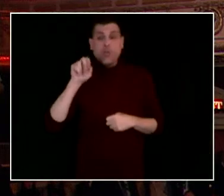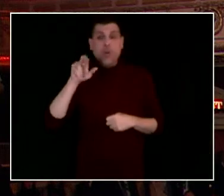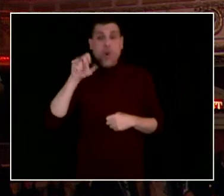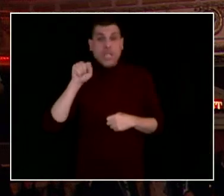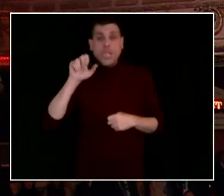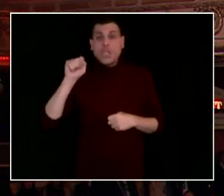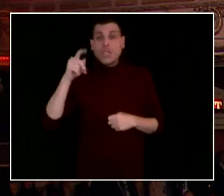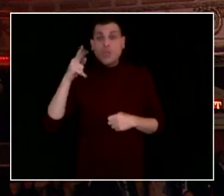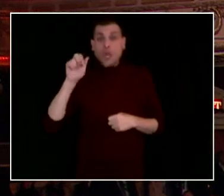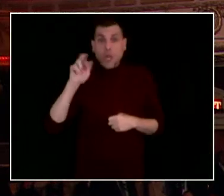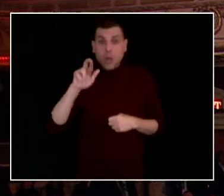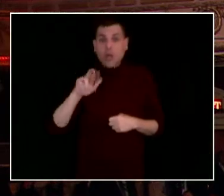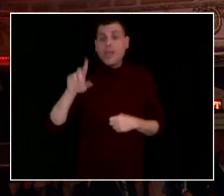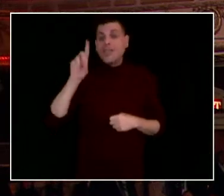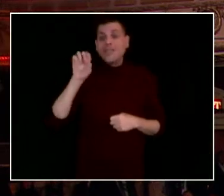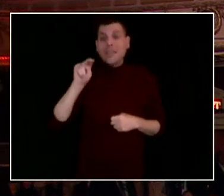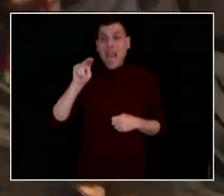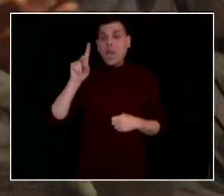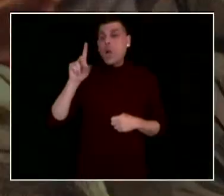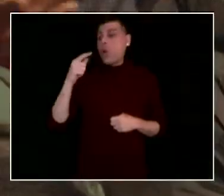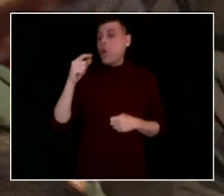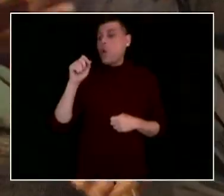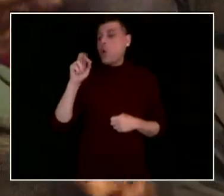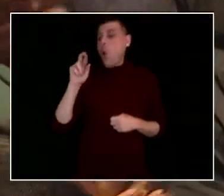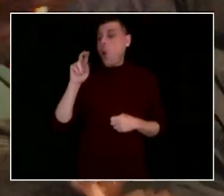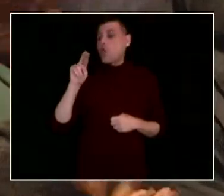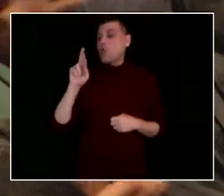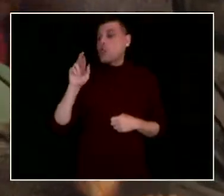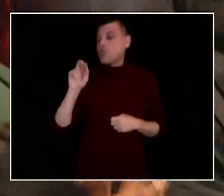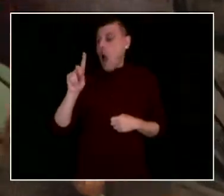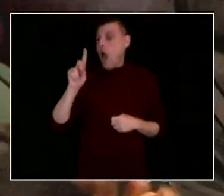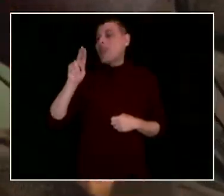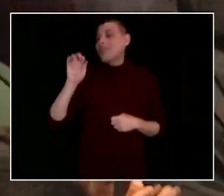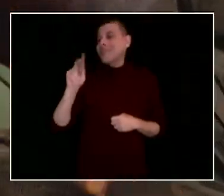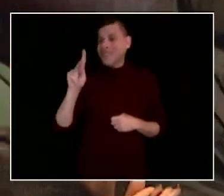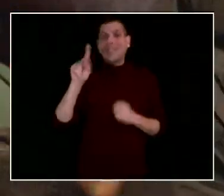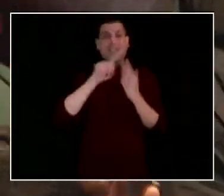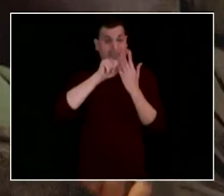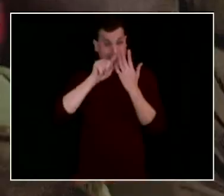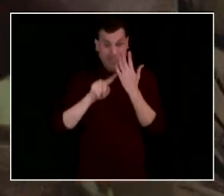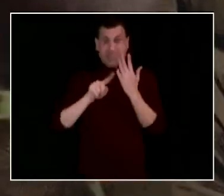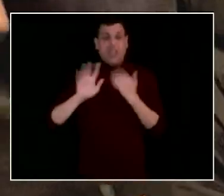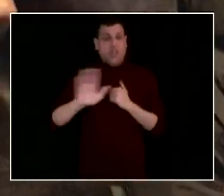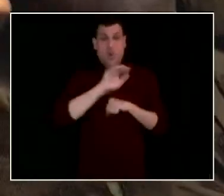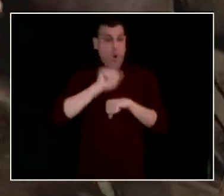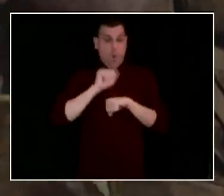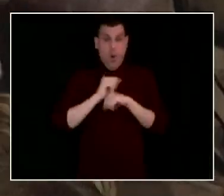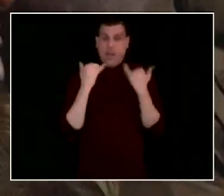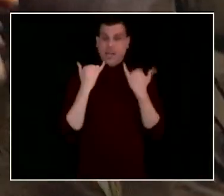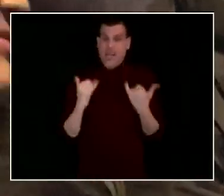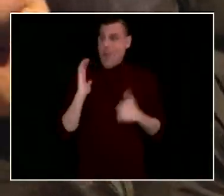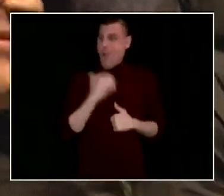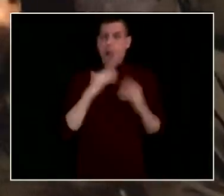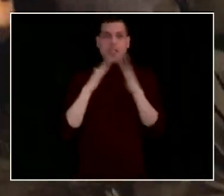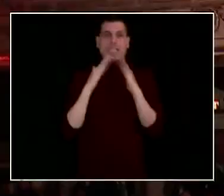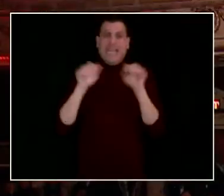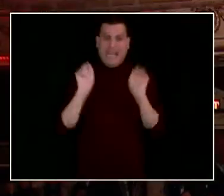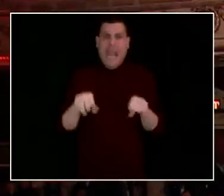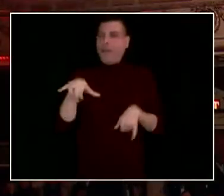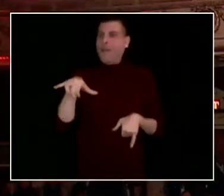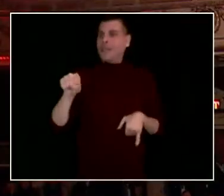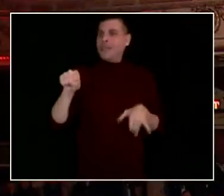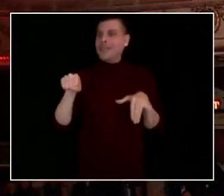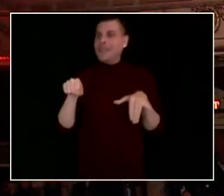Dan Garodnick, real teamwork to get this done. New York City is finally becoming a city of yes. A city of